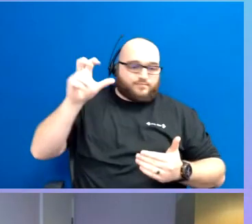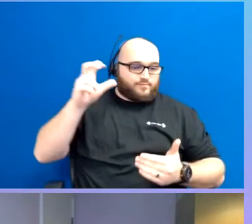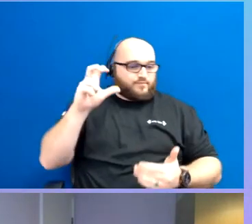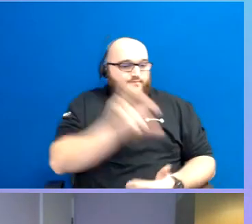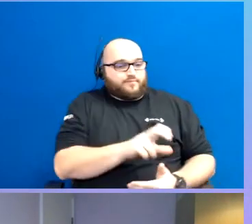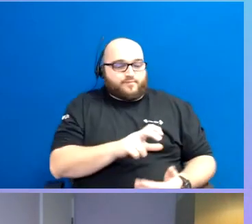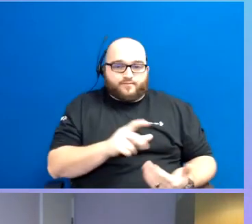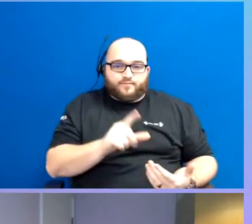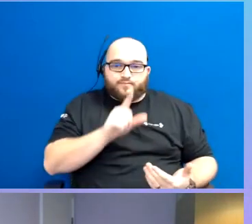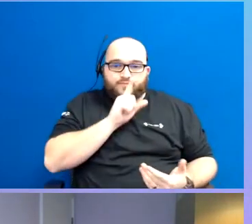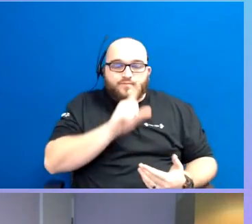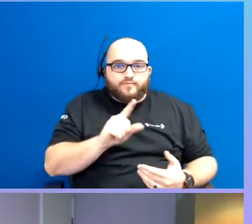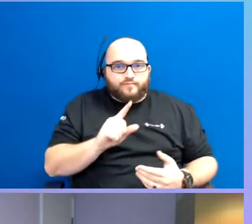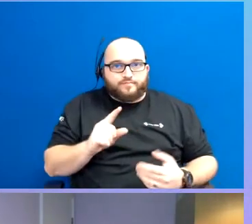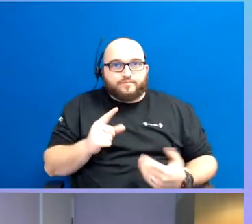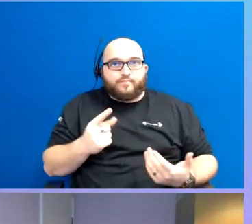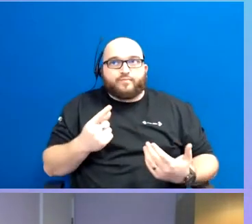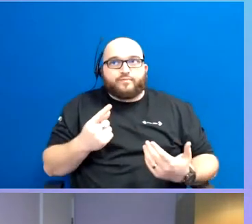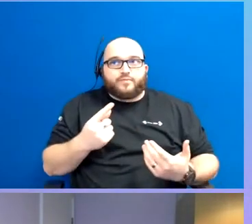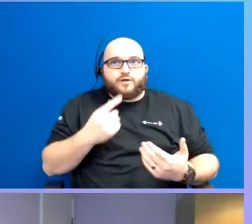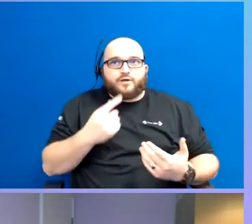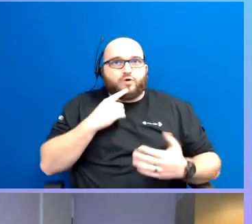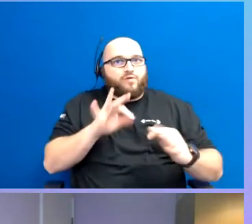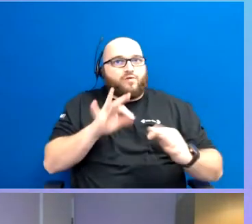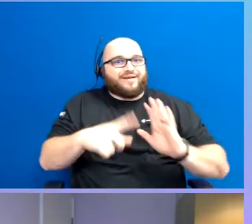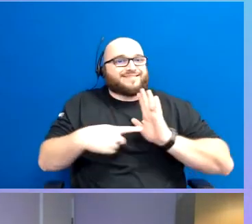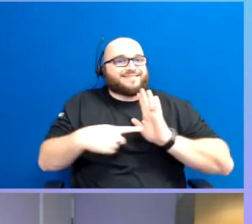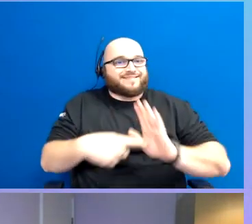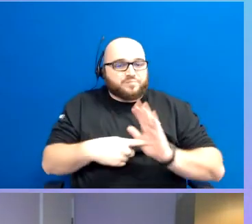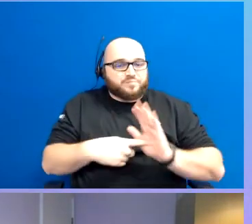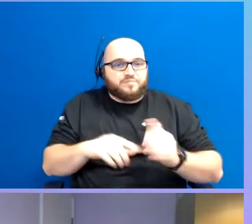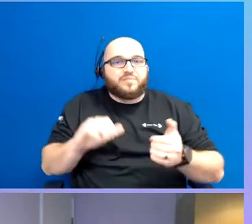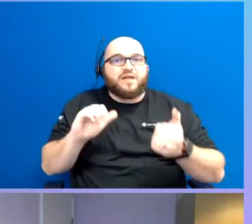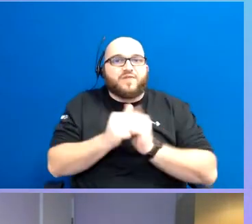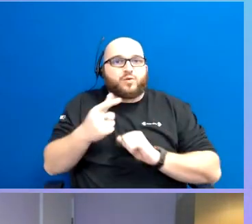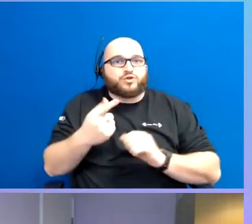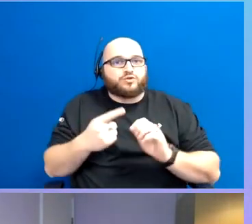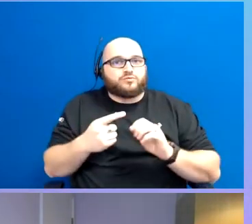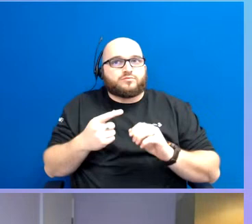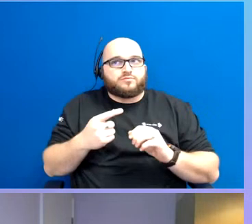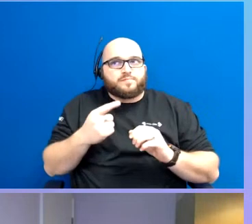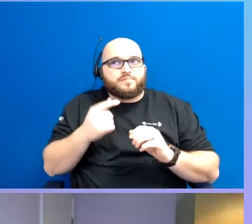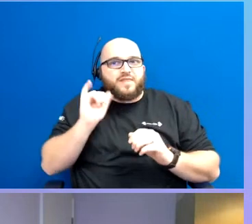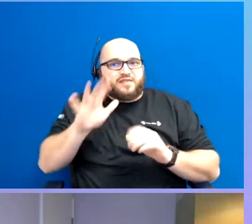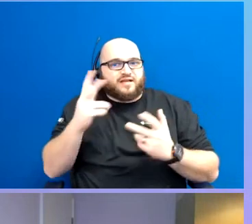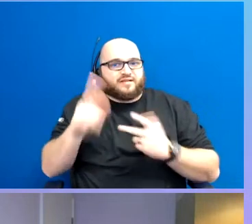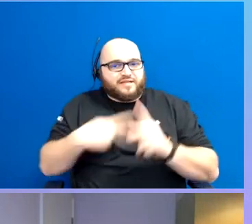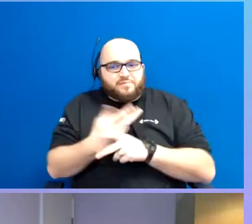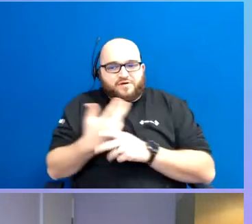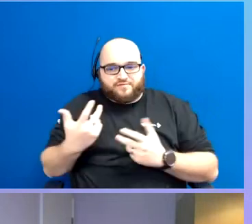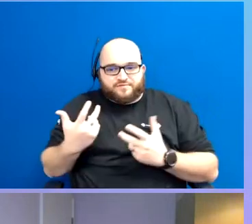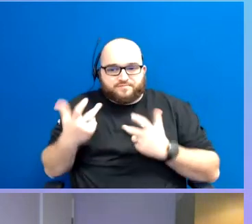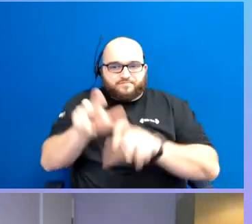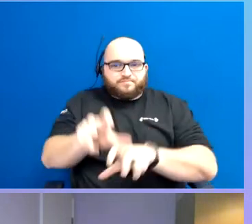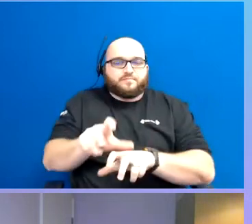clip to really help show the return on investment, but also just how important it is to enable autonomy and not